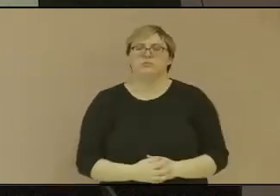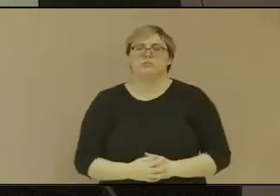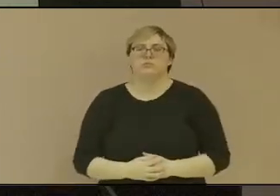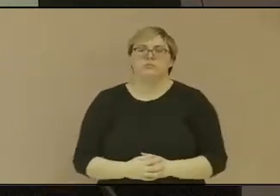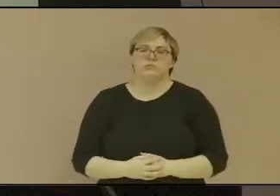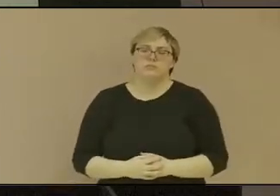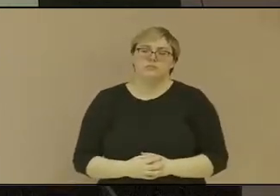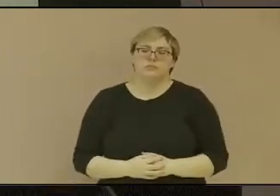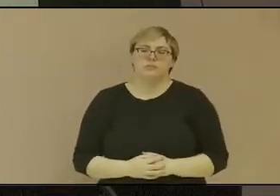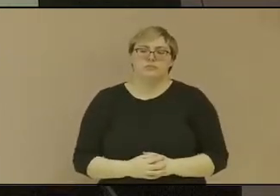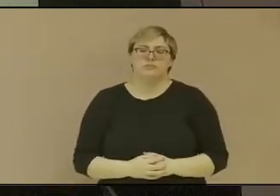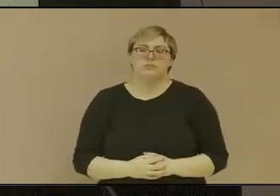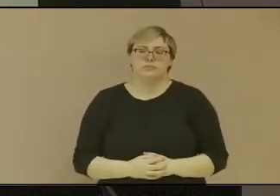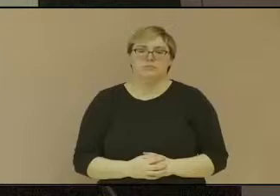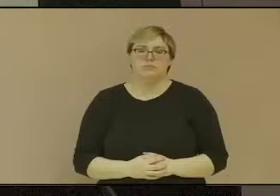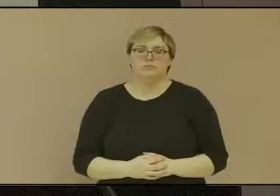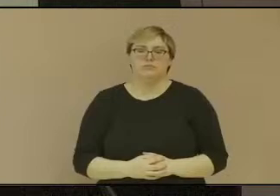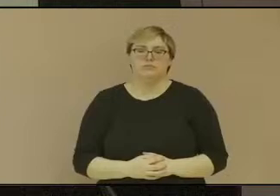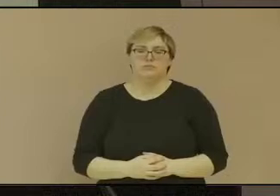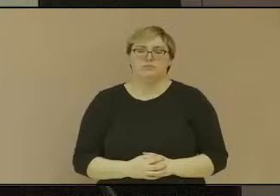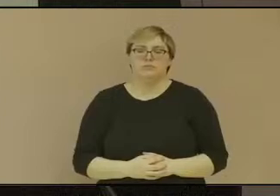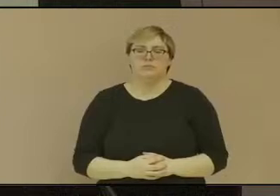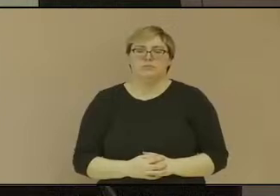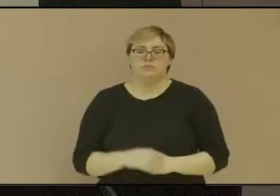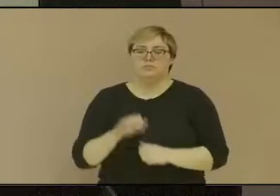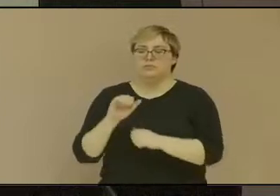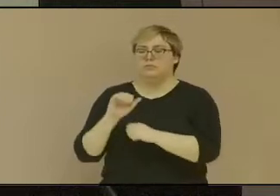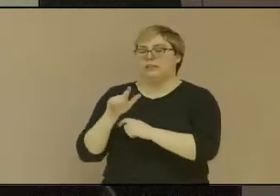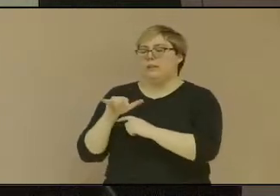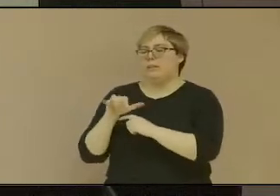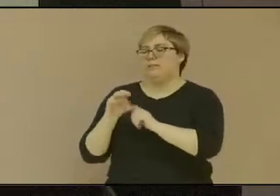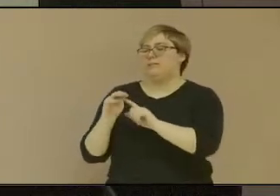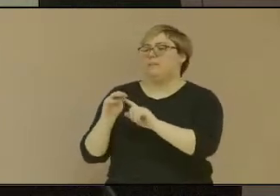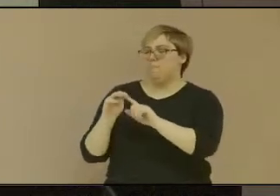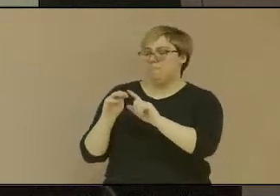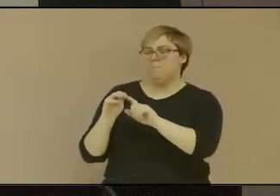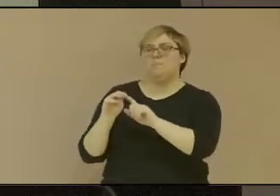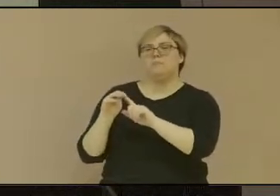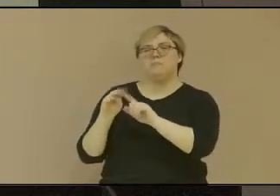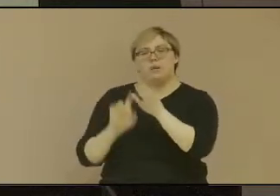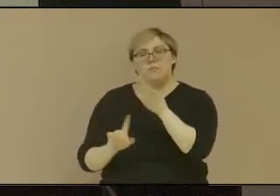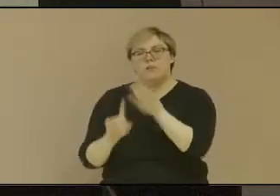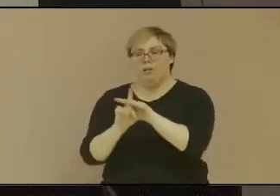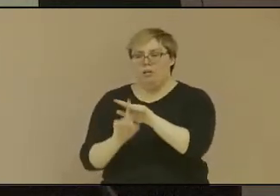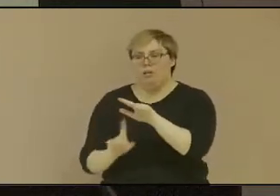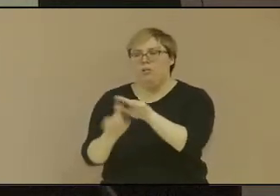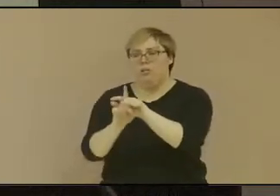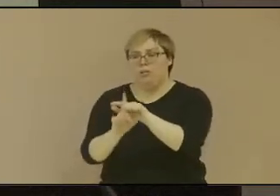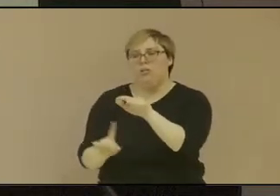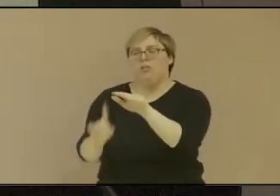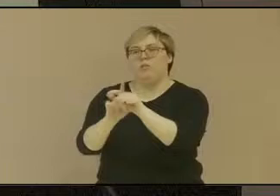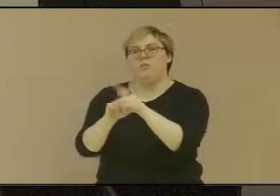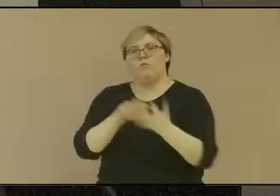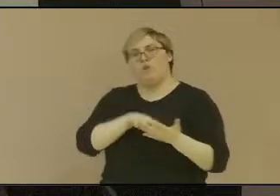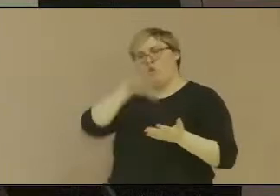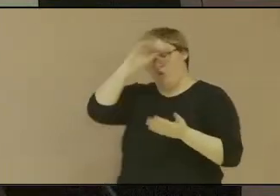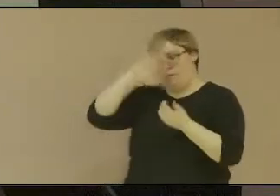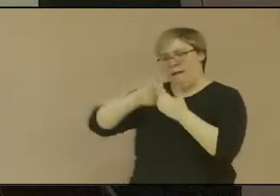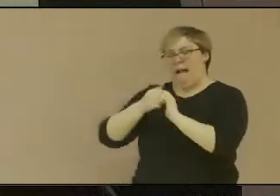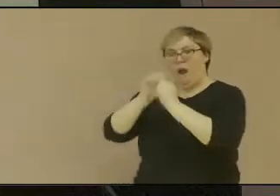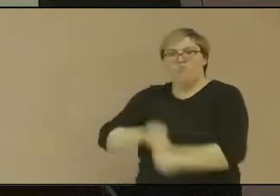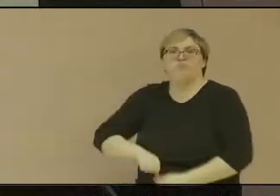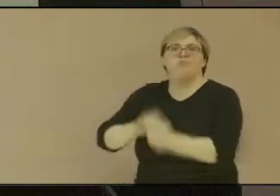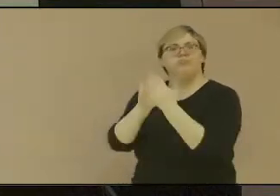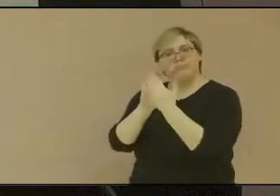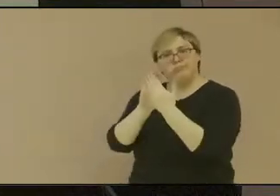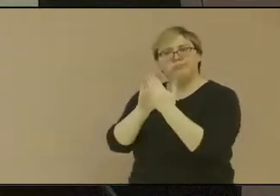Tackling a climate of ableism in our culture, including our culture here on campus, is a key